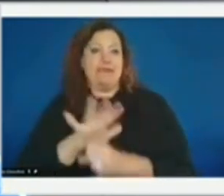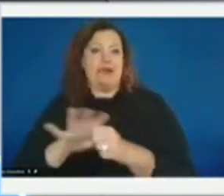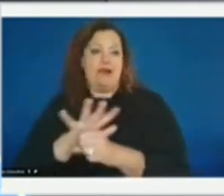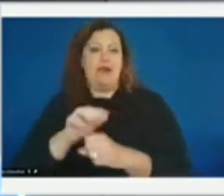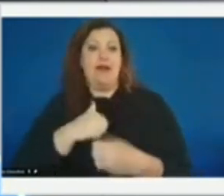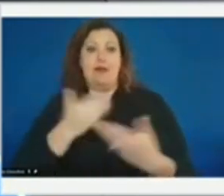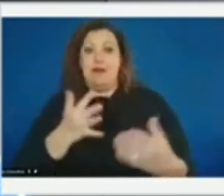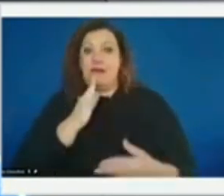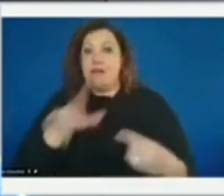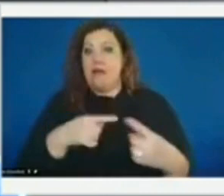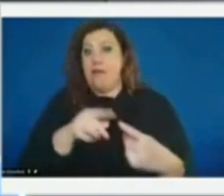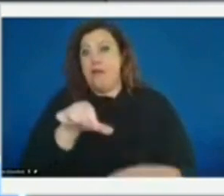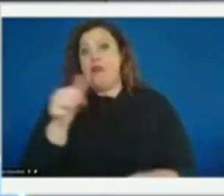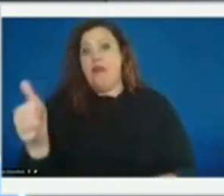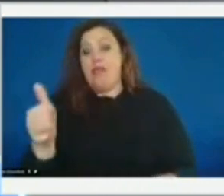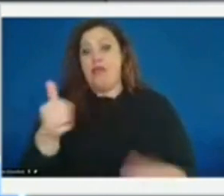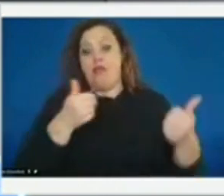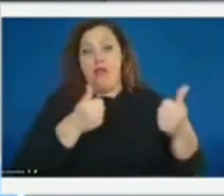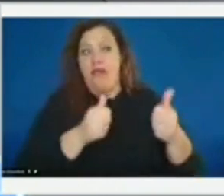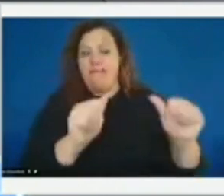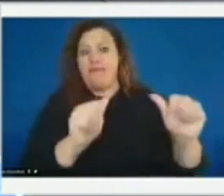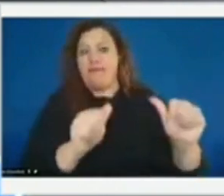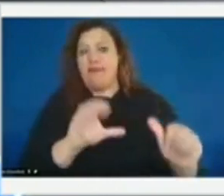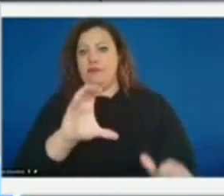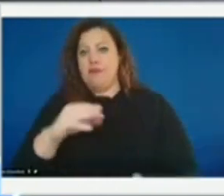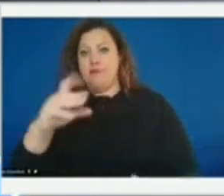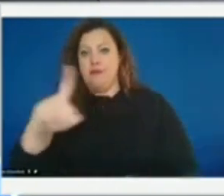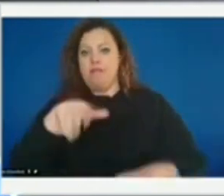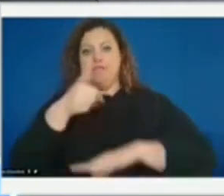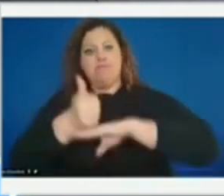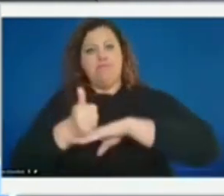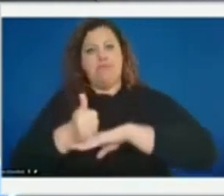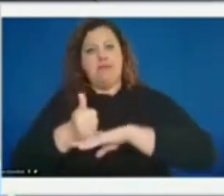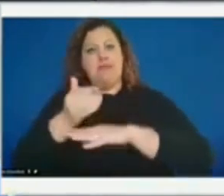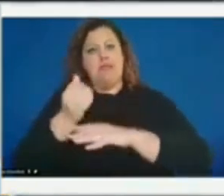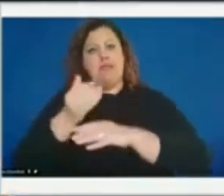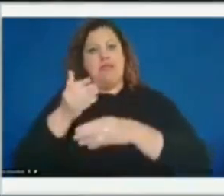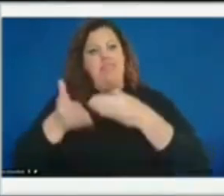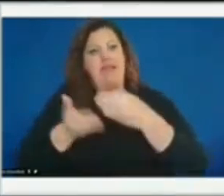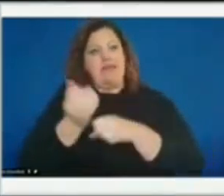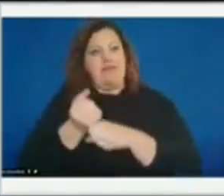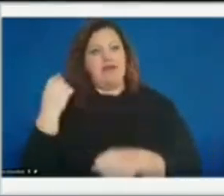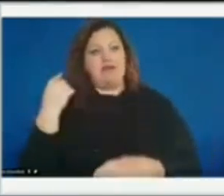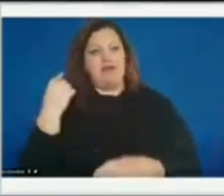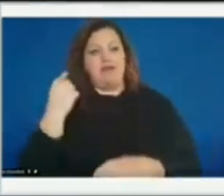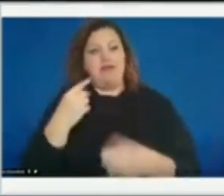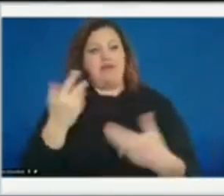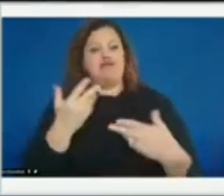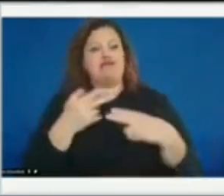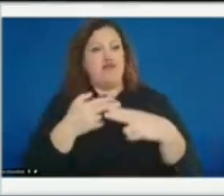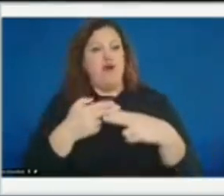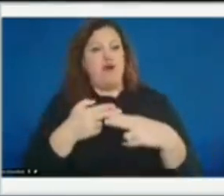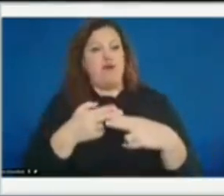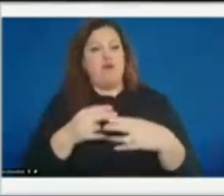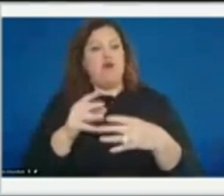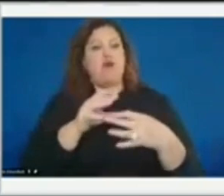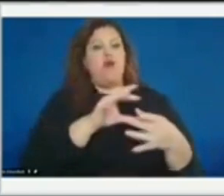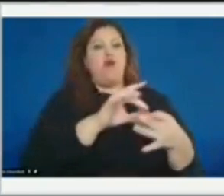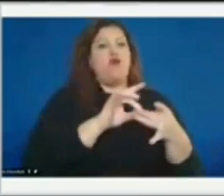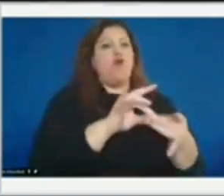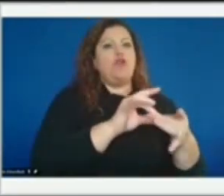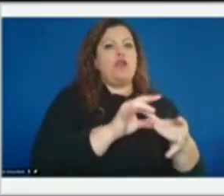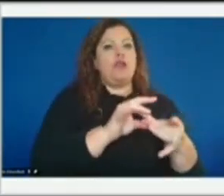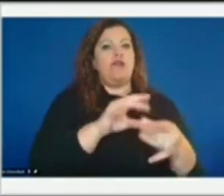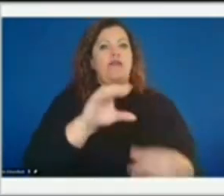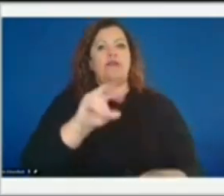another effort that CMPD implemented at the end of last year, which is the Coordinated Overlap Response